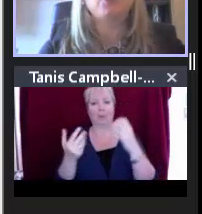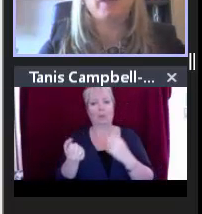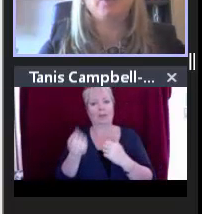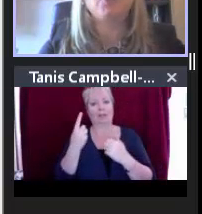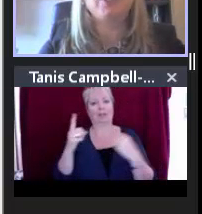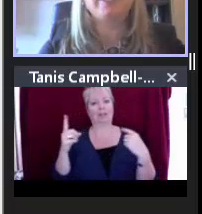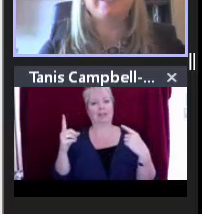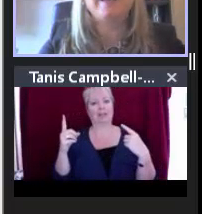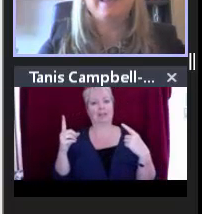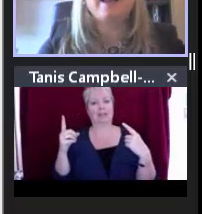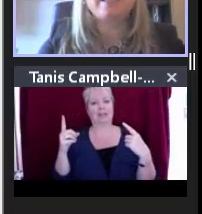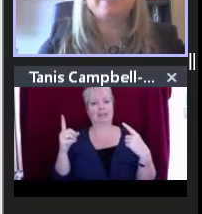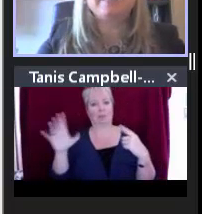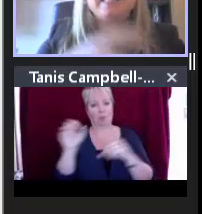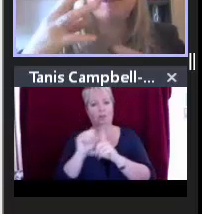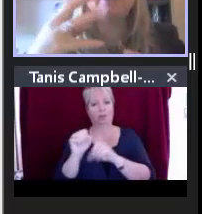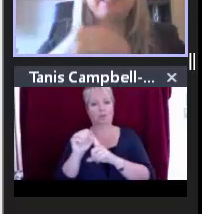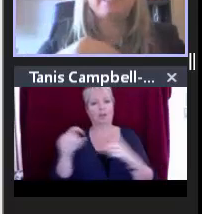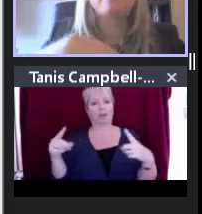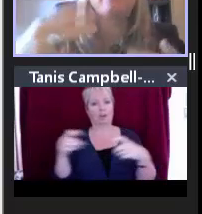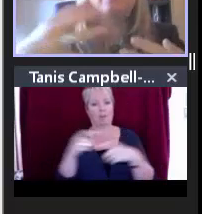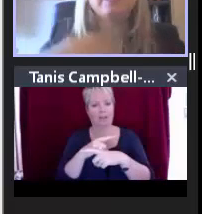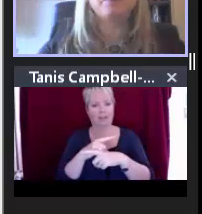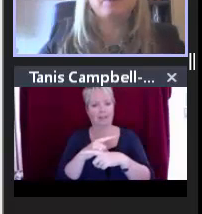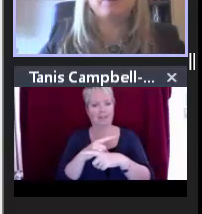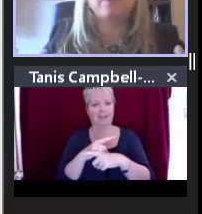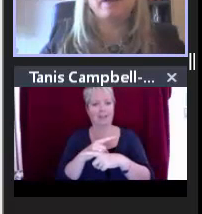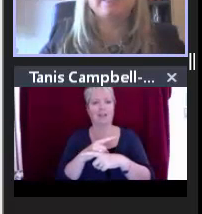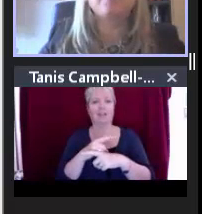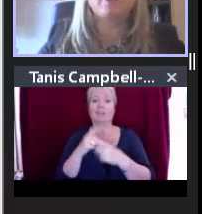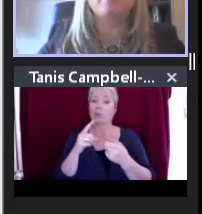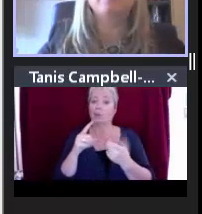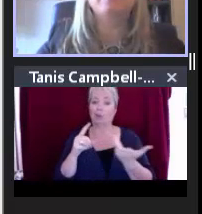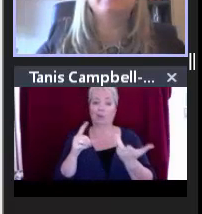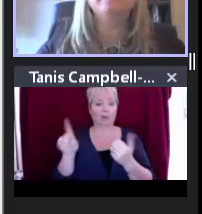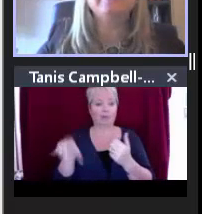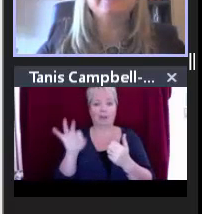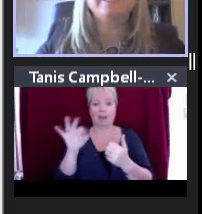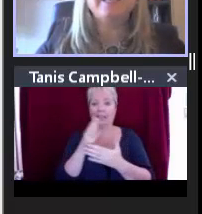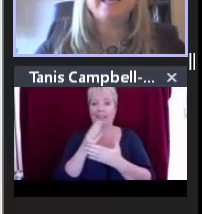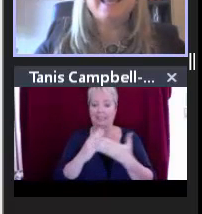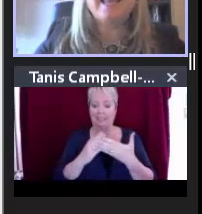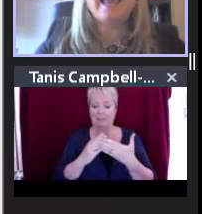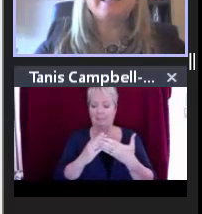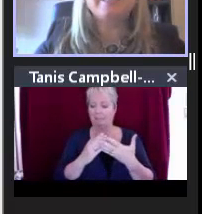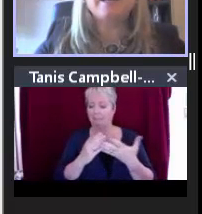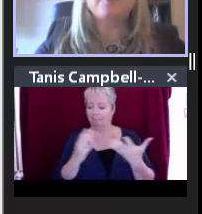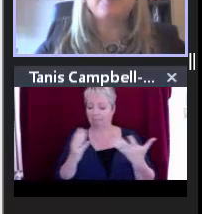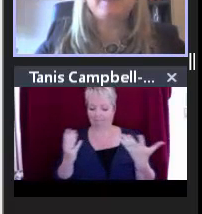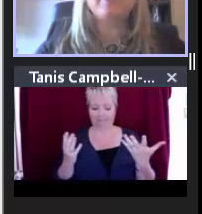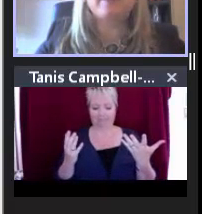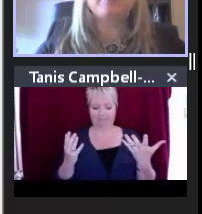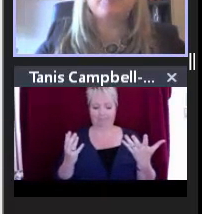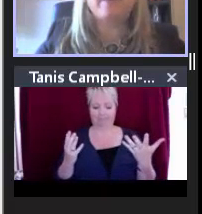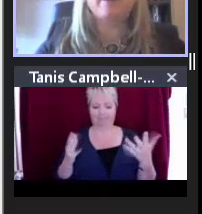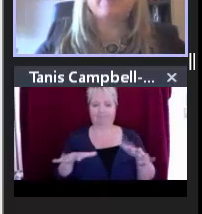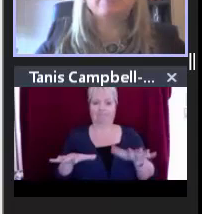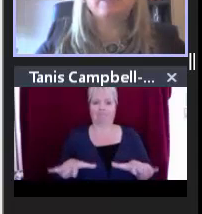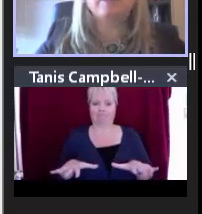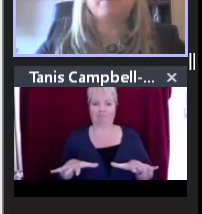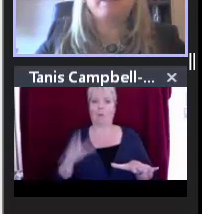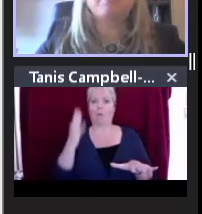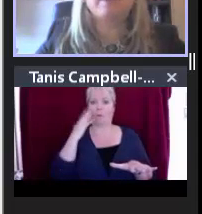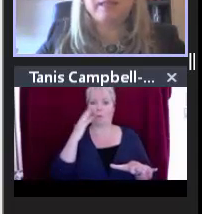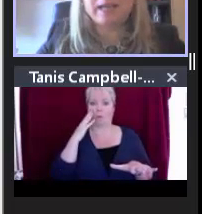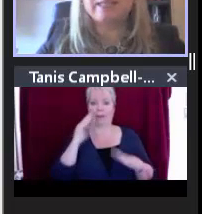personal situation, and I can see what you're saying. You're finding some groundedness, and I agree that your